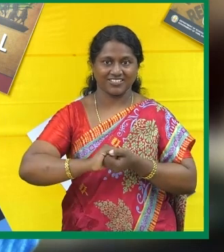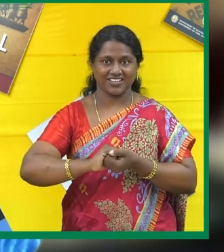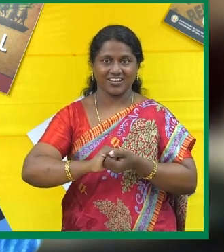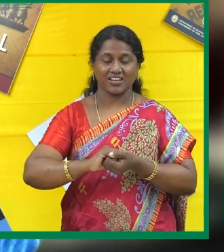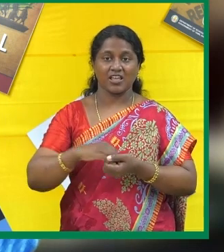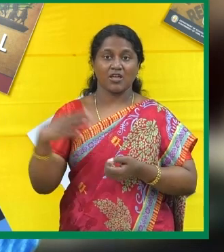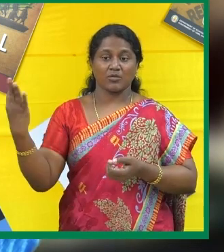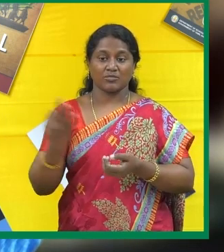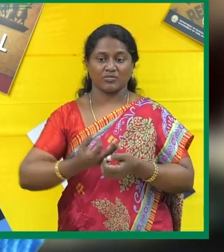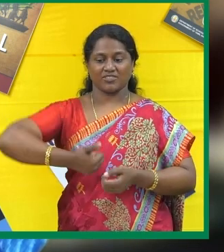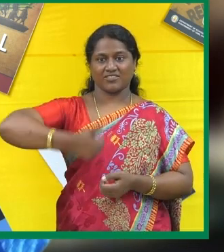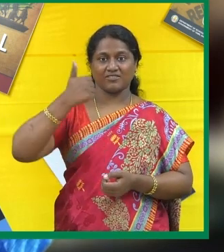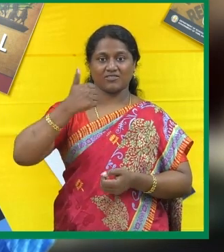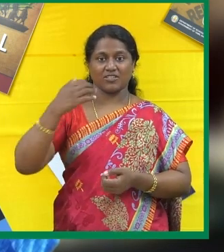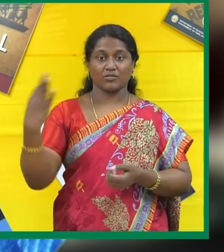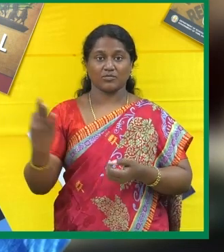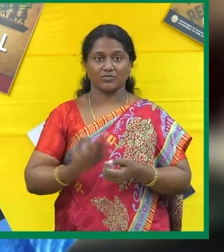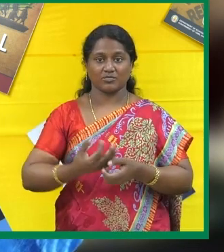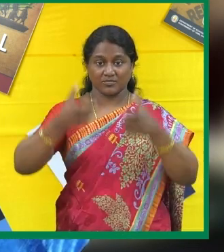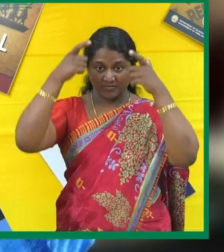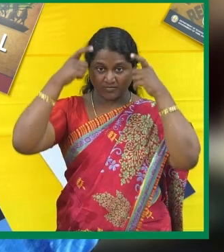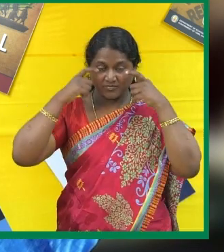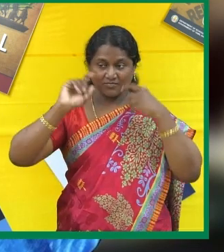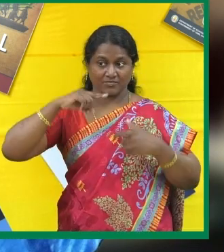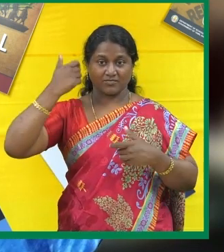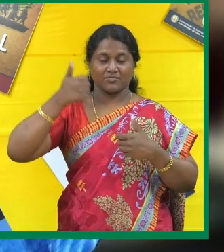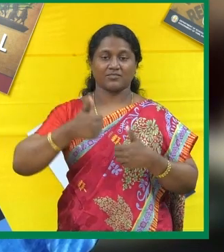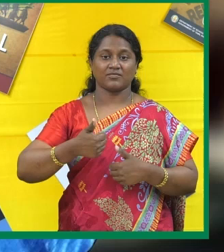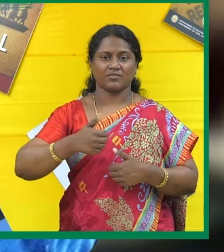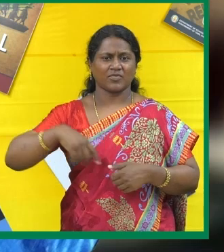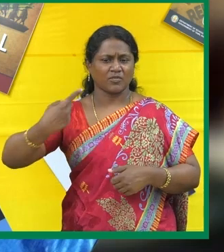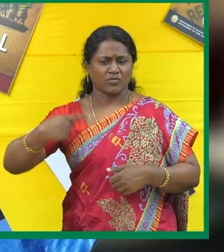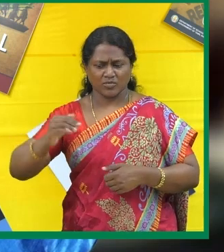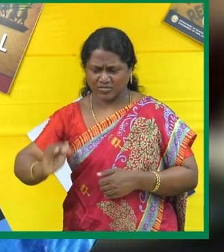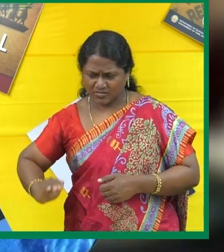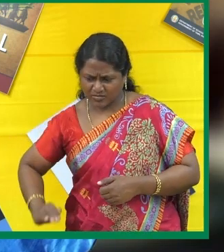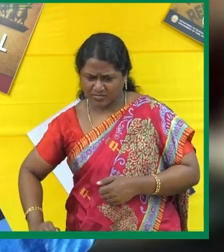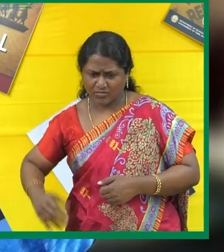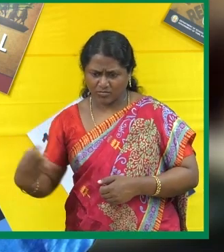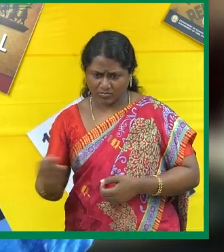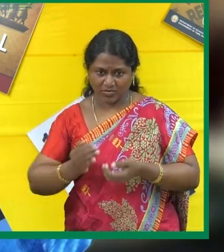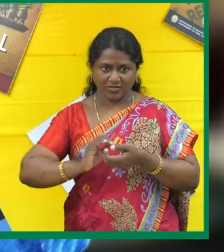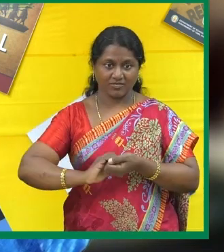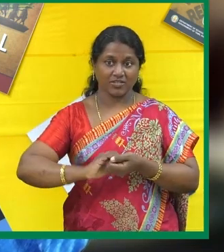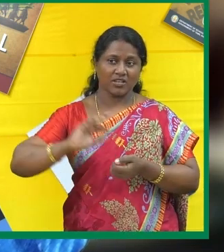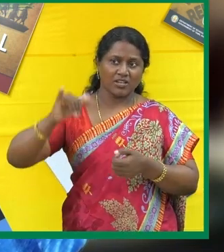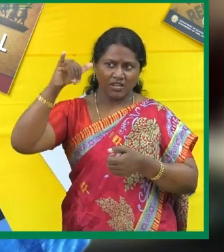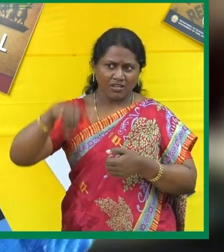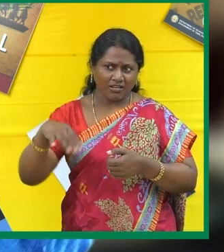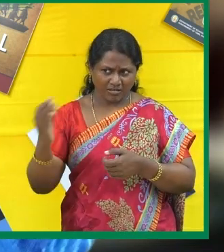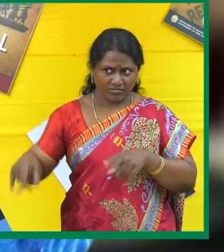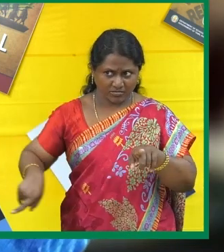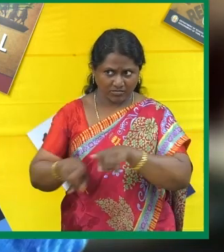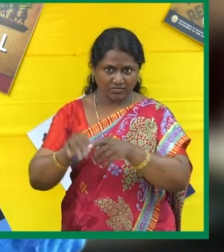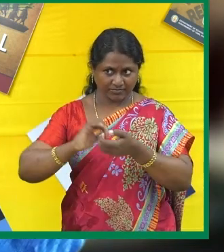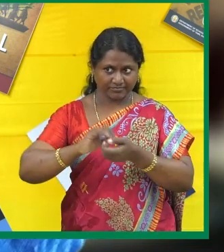high adventure and a crown. New friendship every age. Childhood also you have friendship. Youth also you have friendship. Then